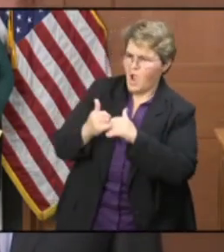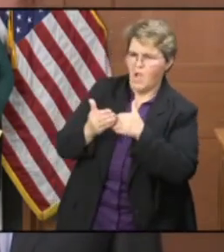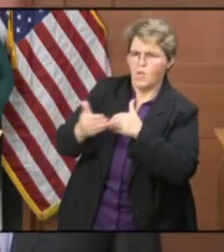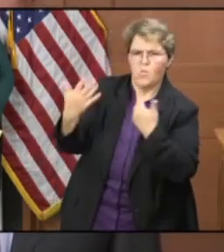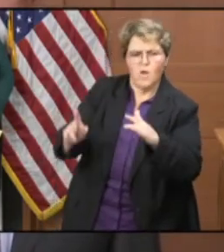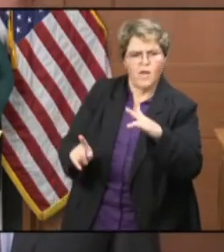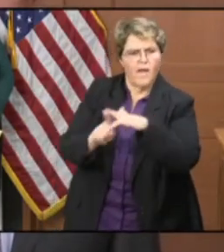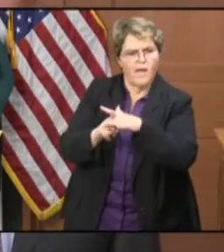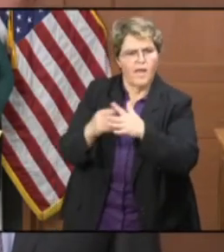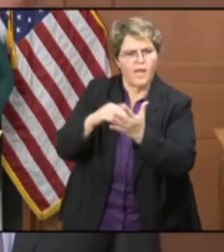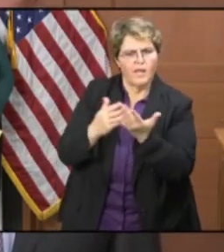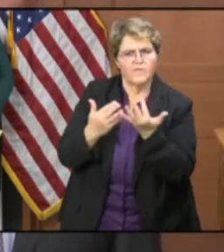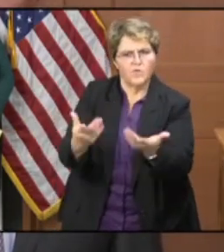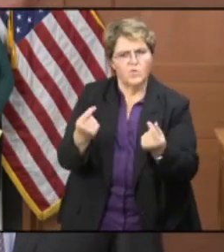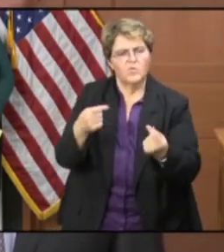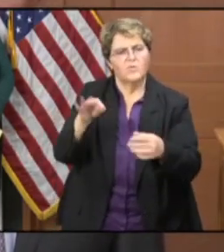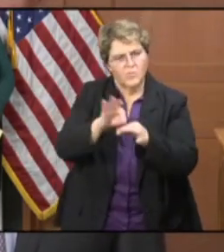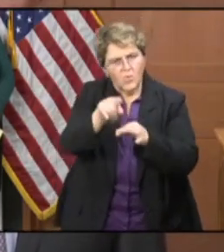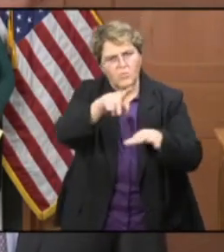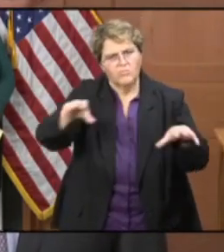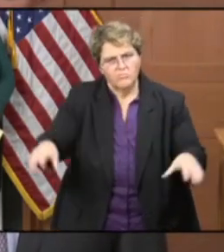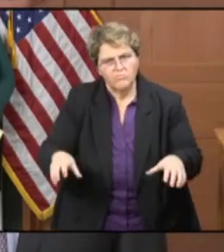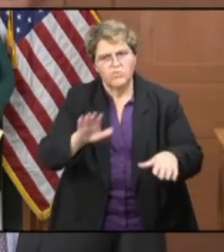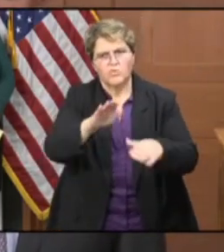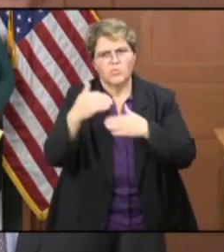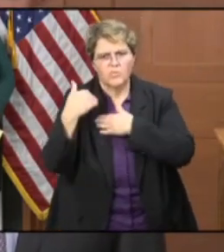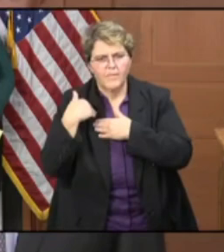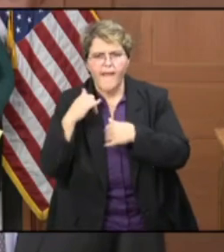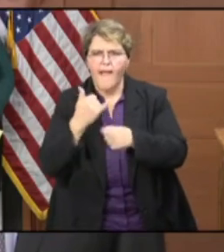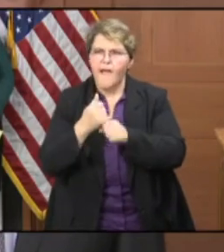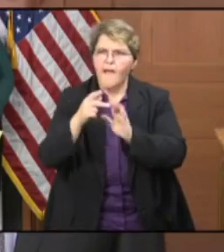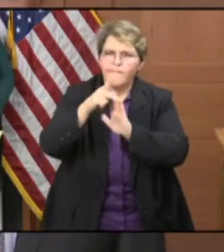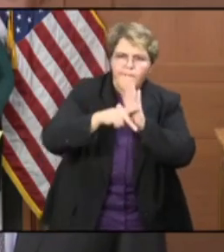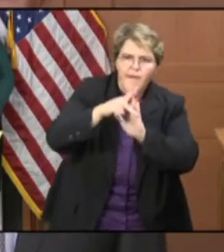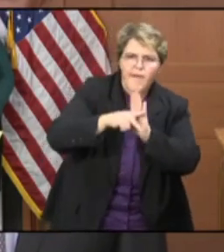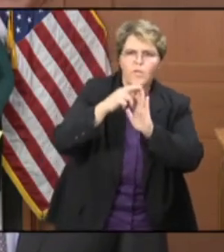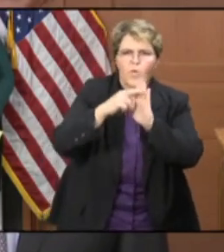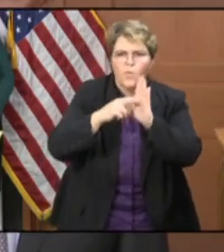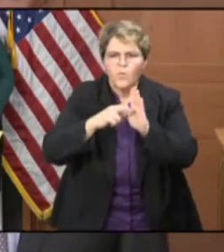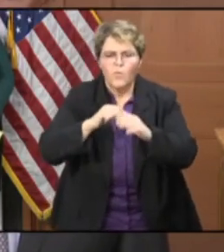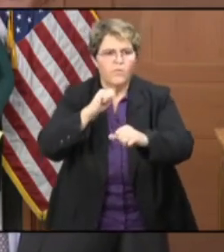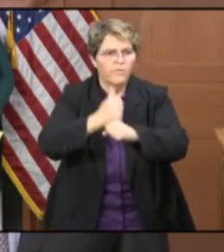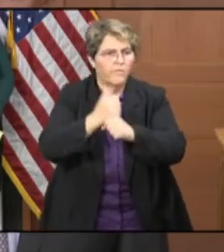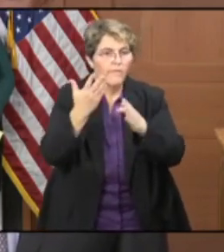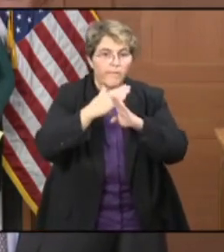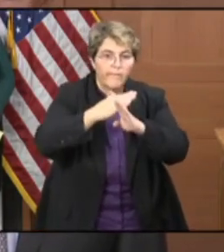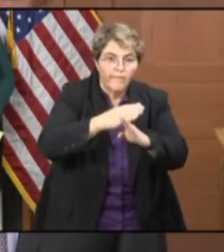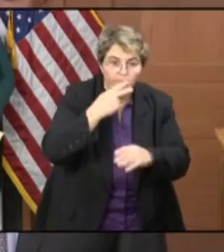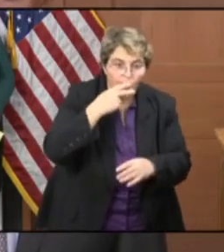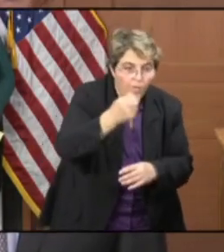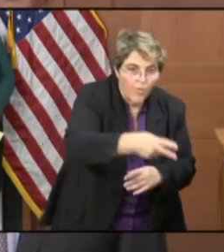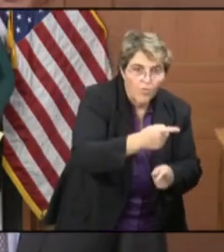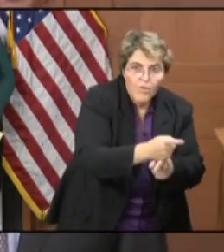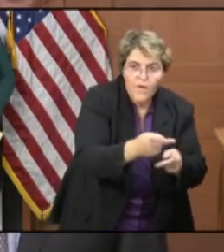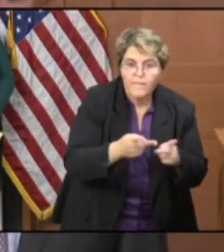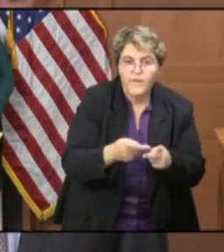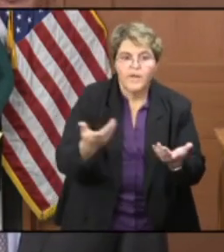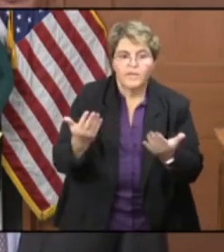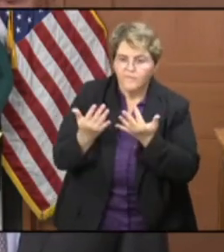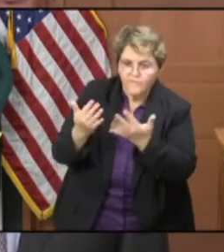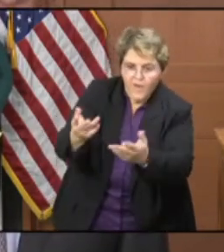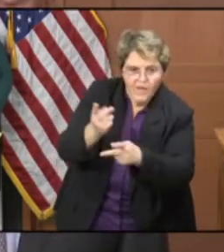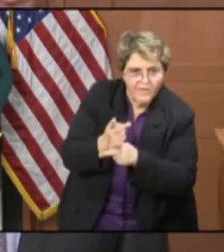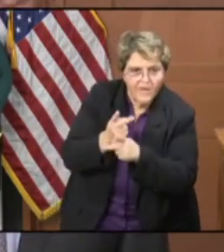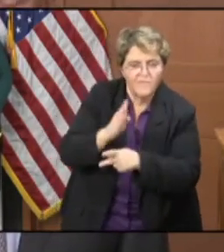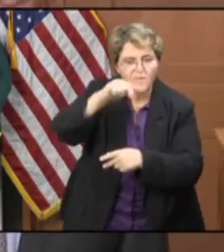new fires from occurring by refraining from any open flames, open burning. That includes